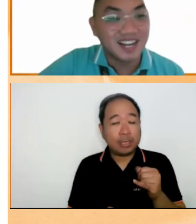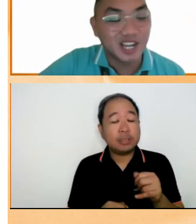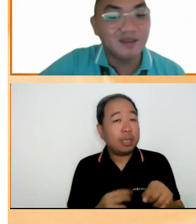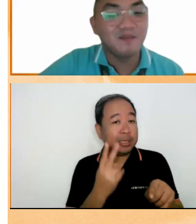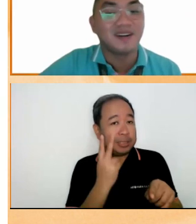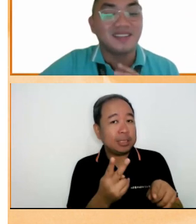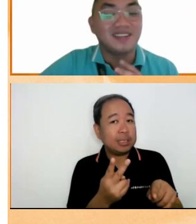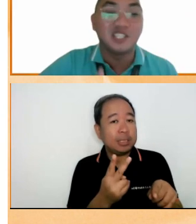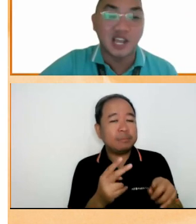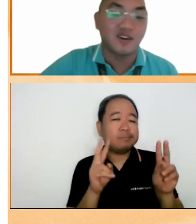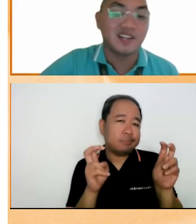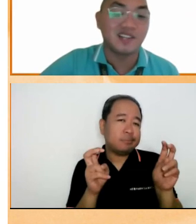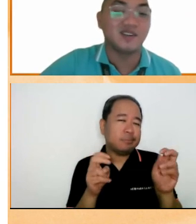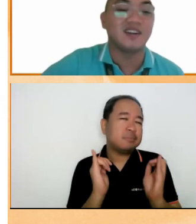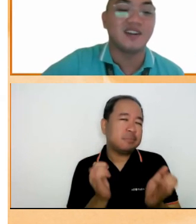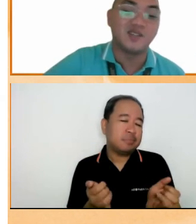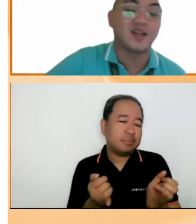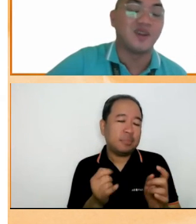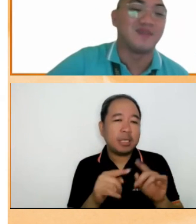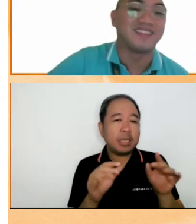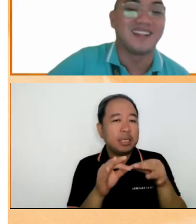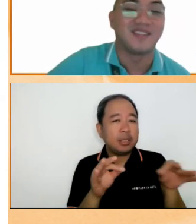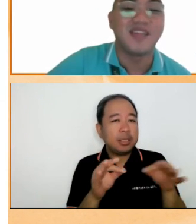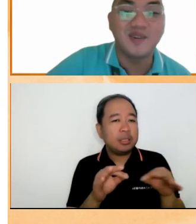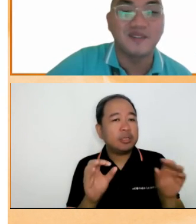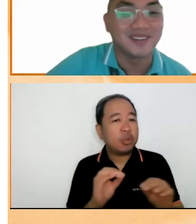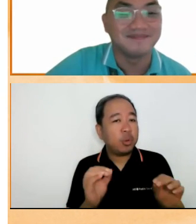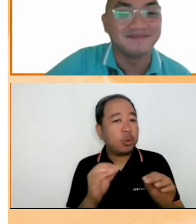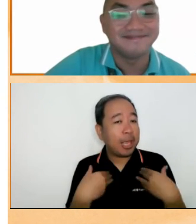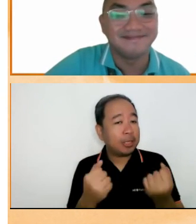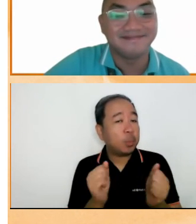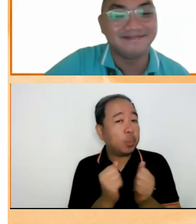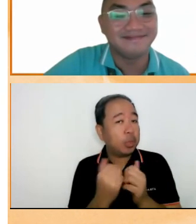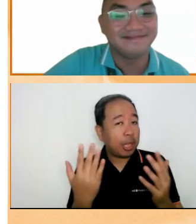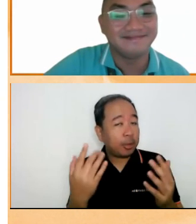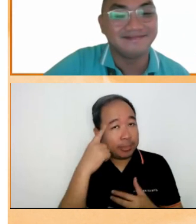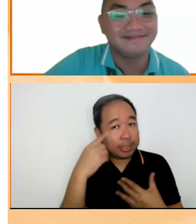another cliche, but cliche for a reason, there is no health without mental health. Thank you, everyone.